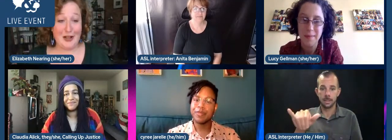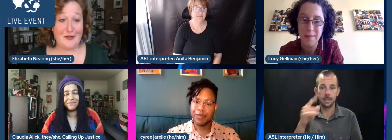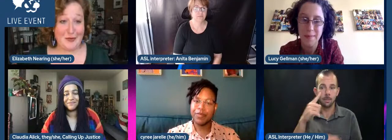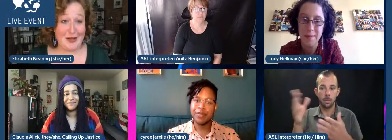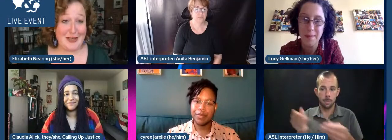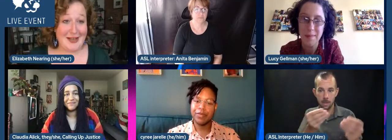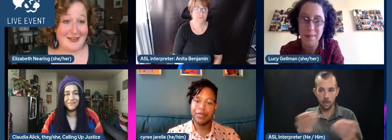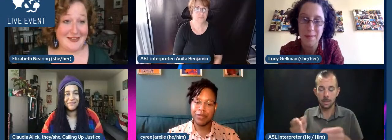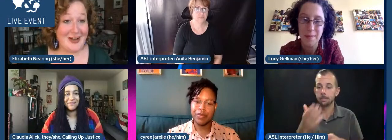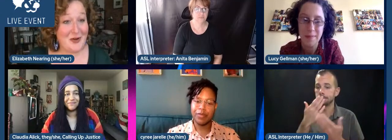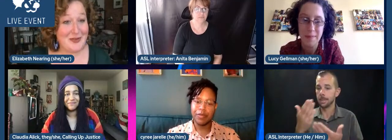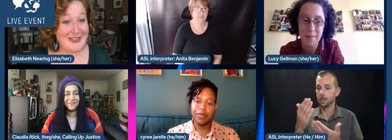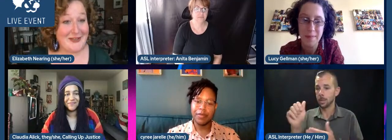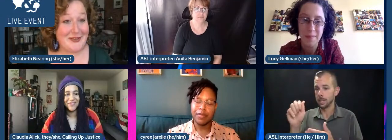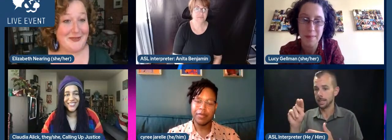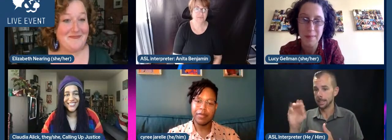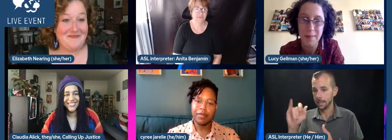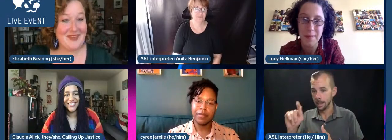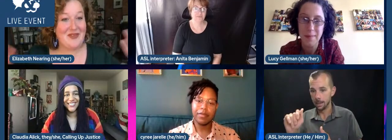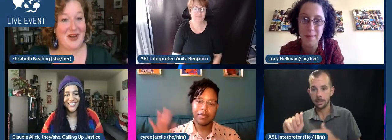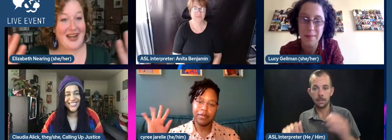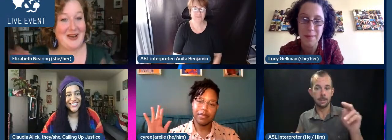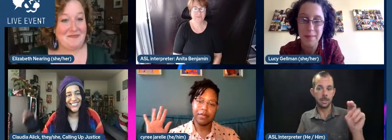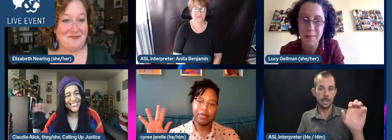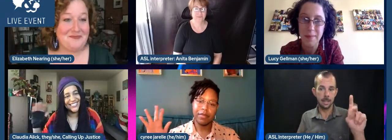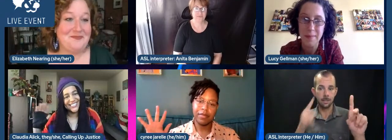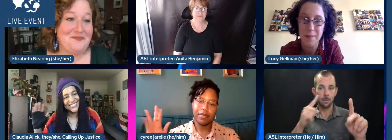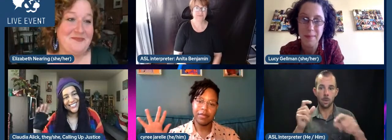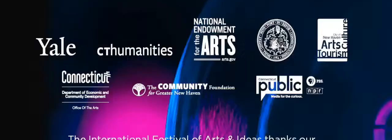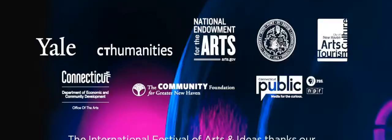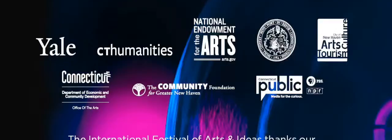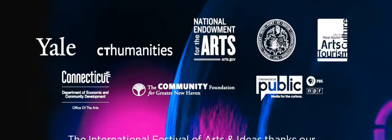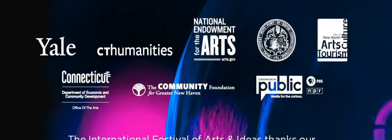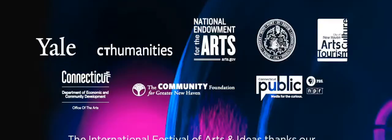and to all of you watching. Hope to see you soon. Have a great night.